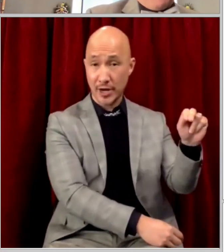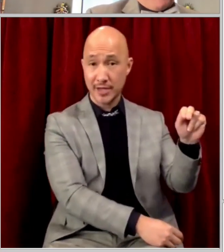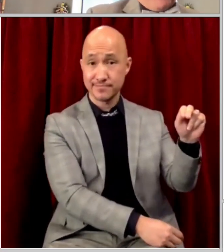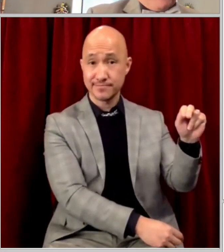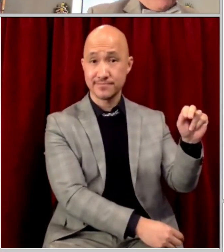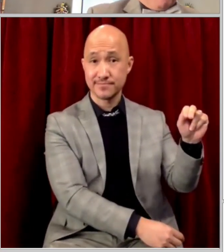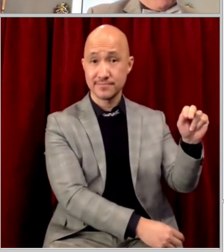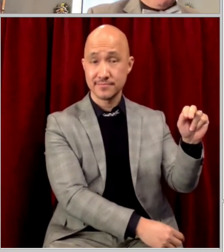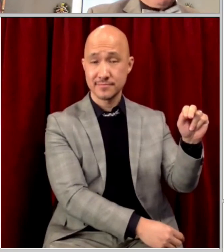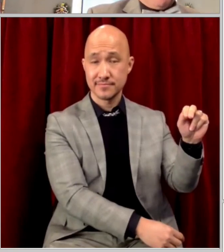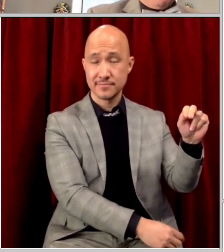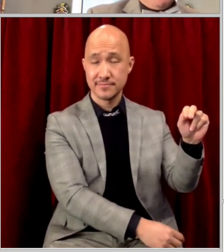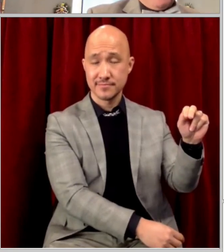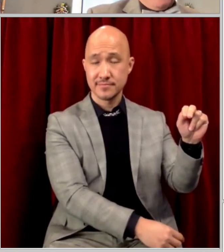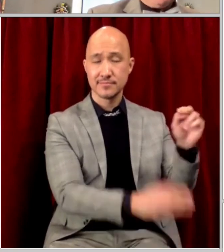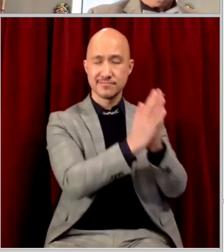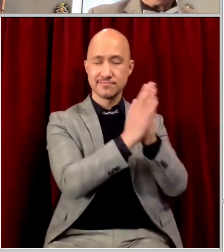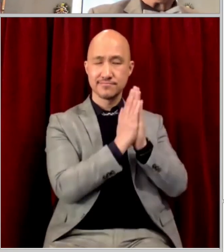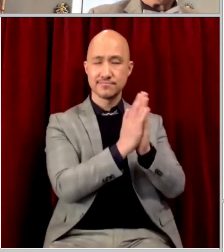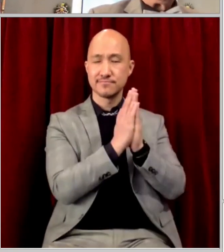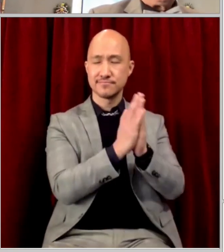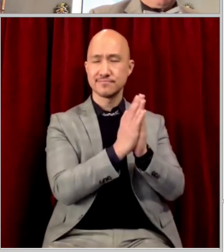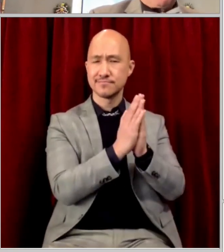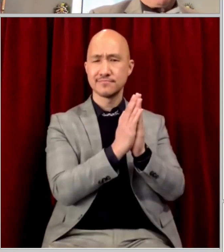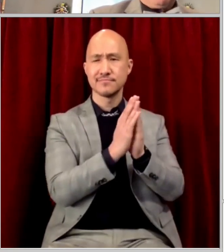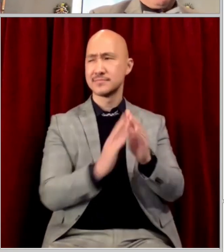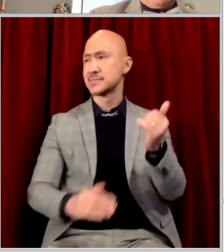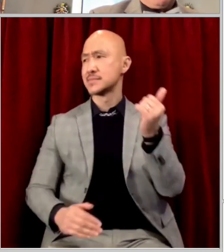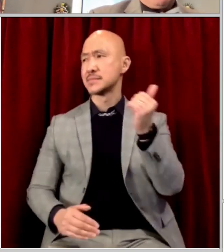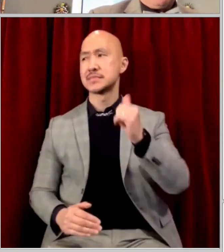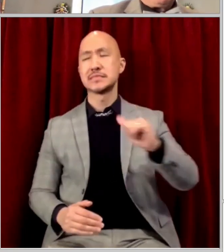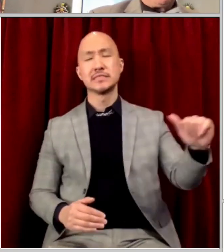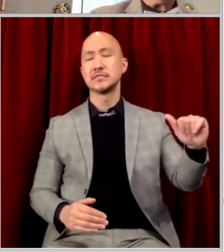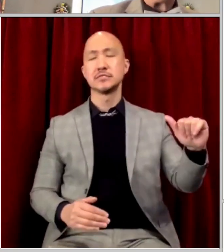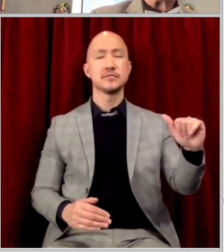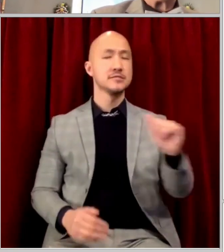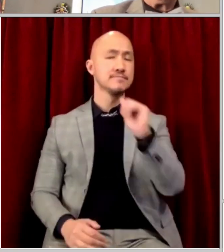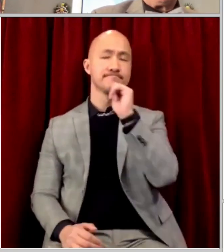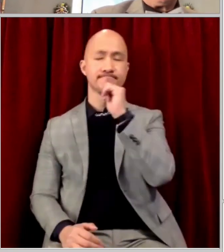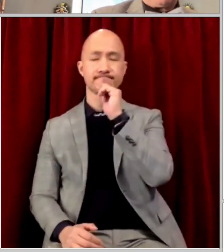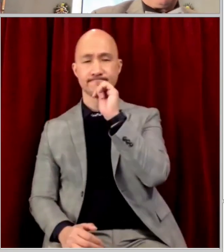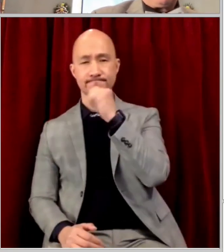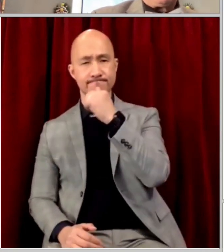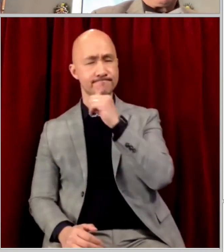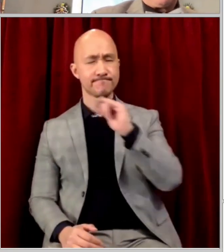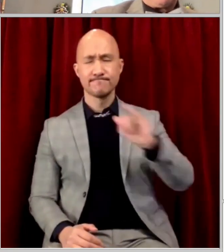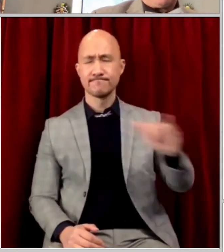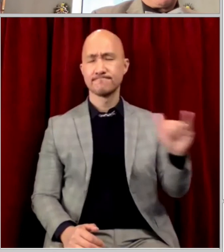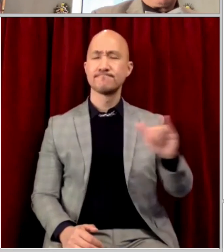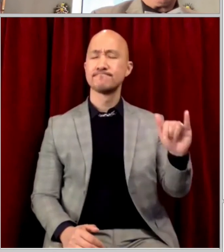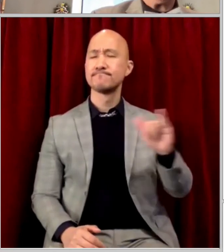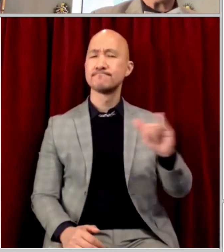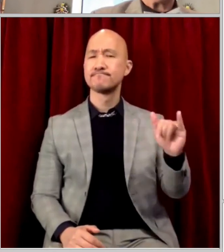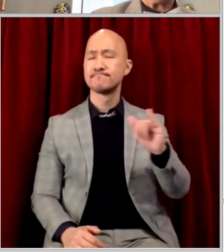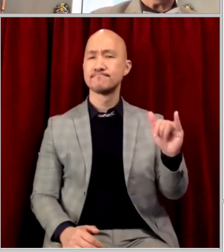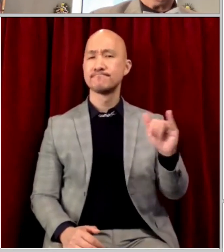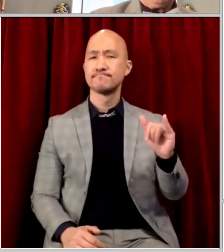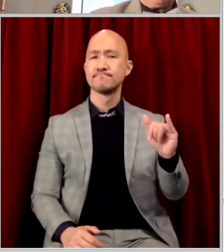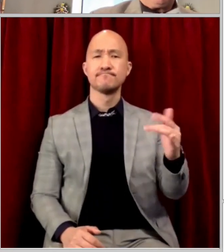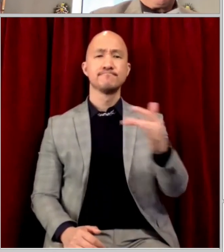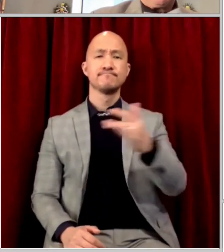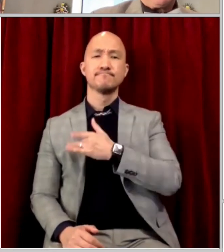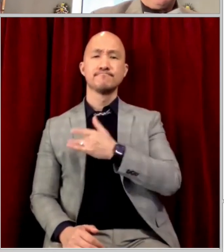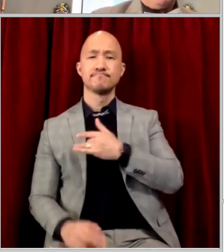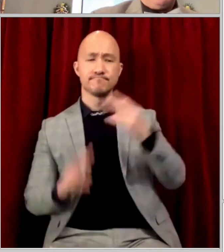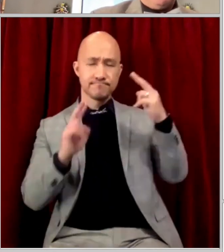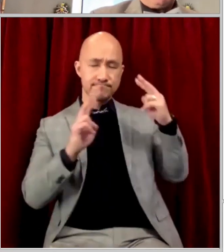them up, but also anyone across the world who is going through something like this, our hearts are with